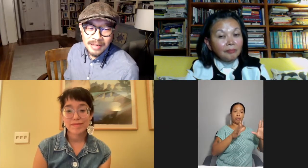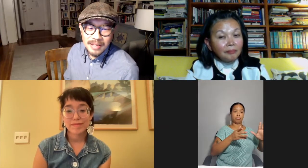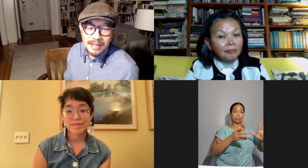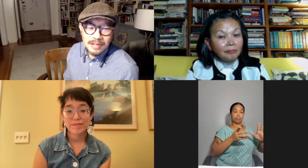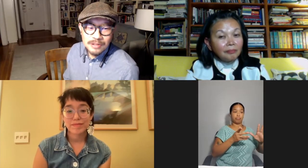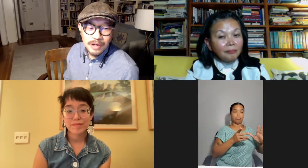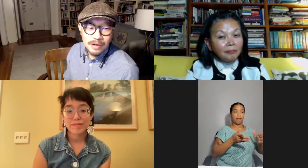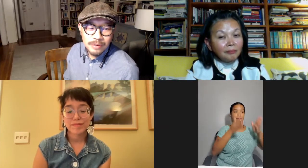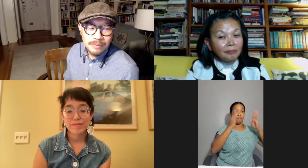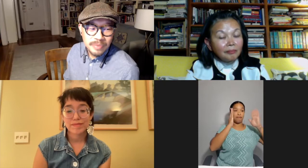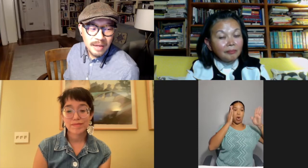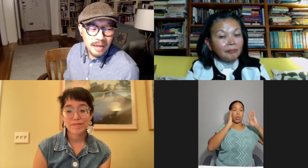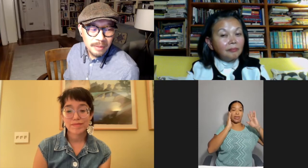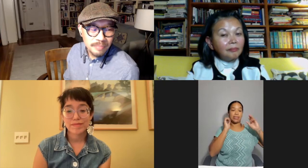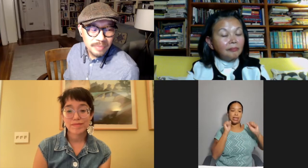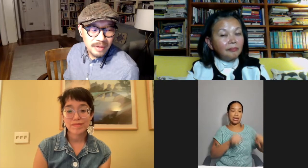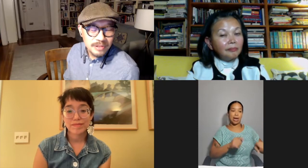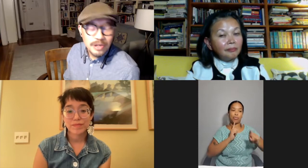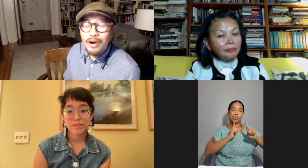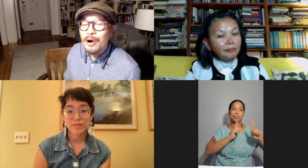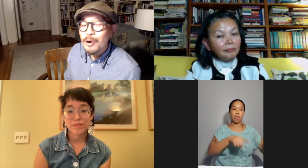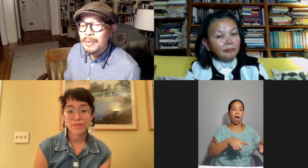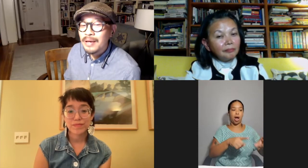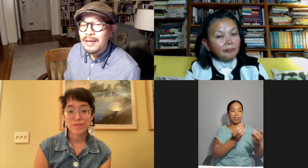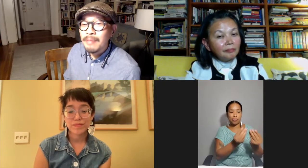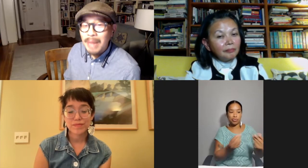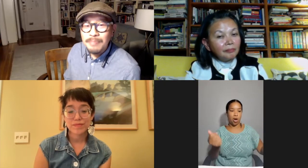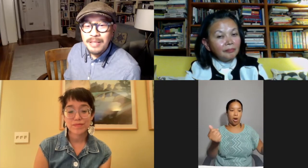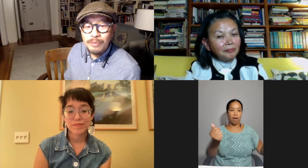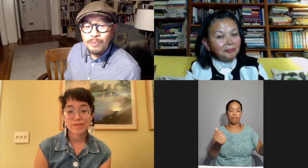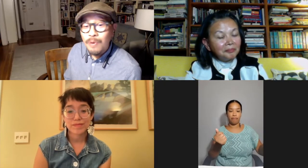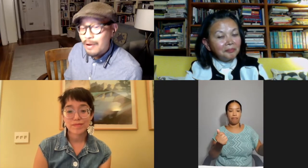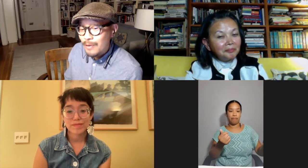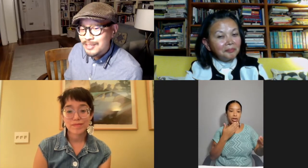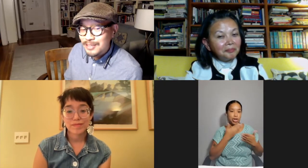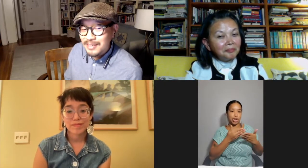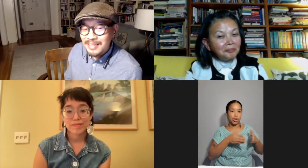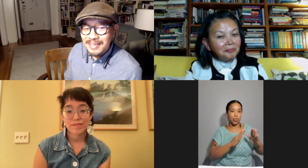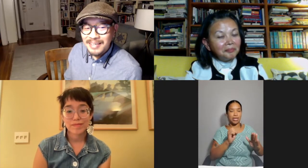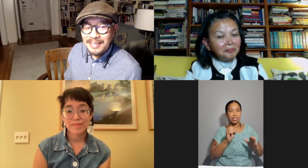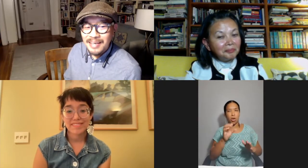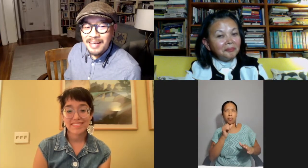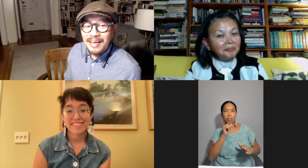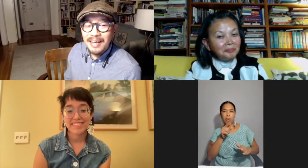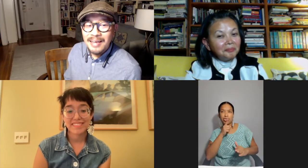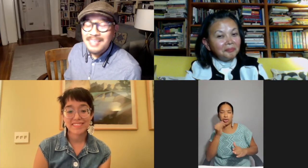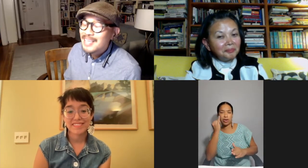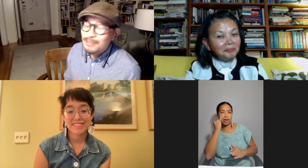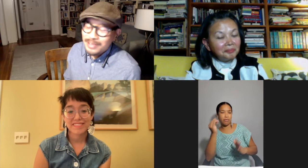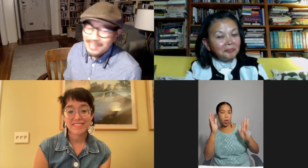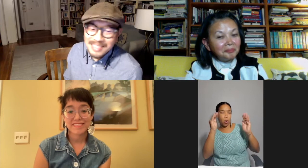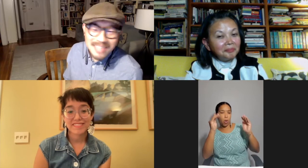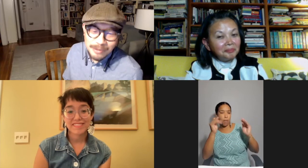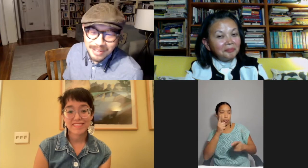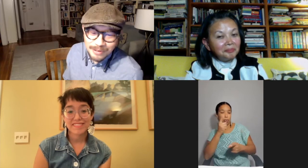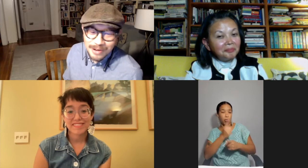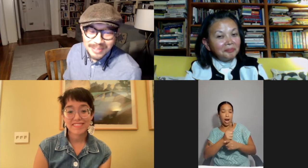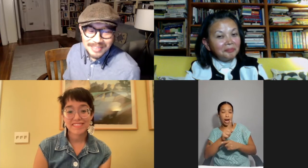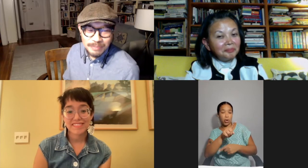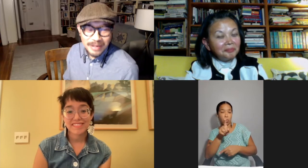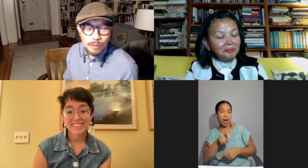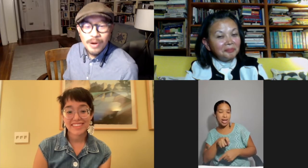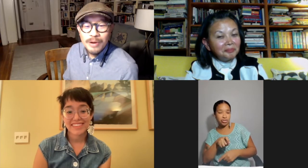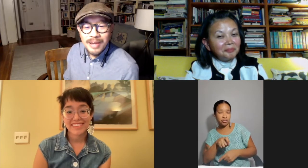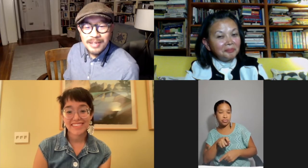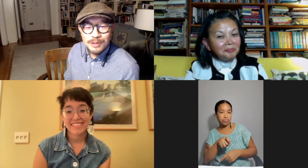way. So hope might be the wrong question. It's not really the wrong